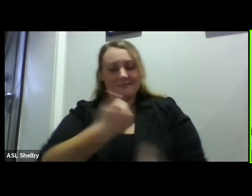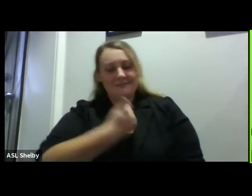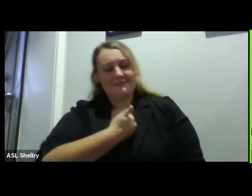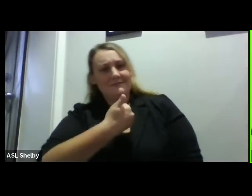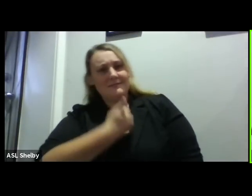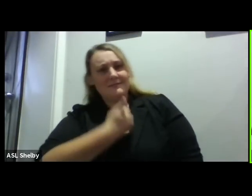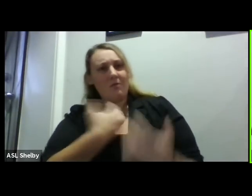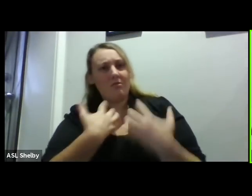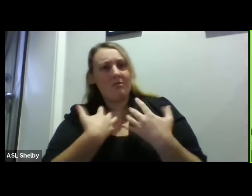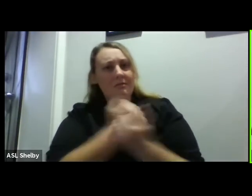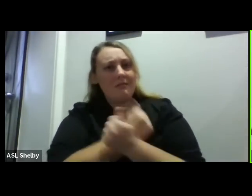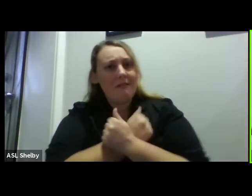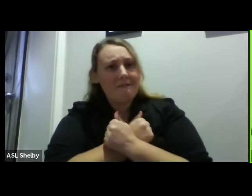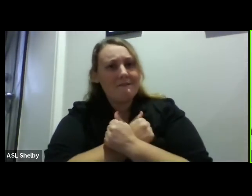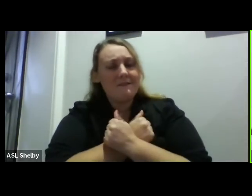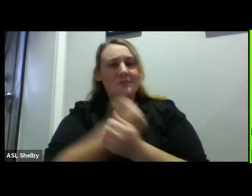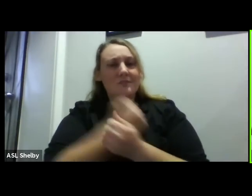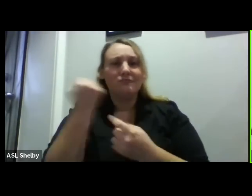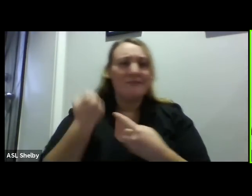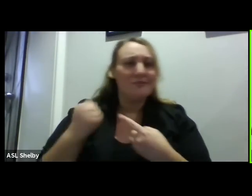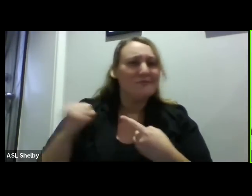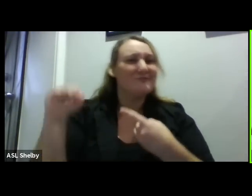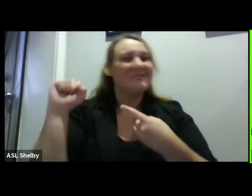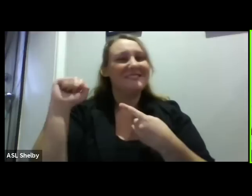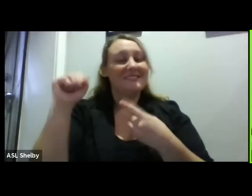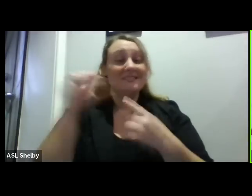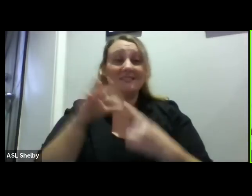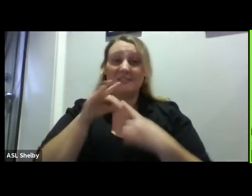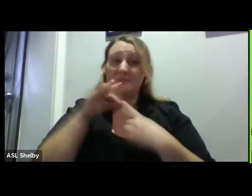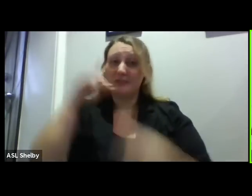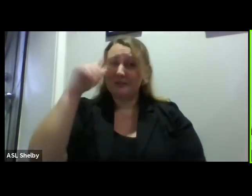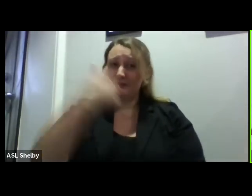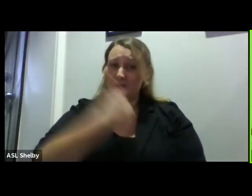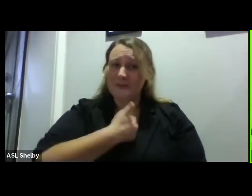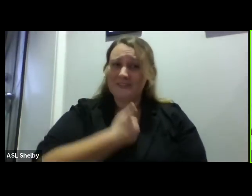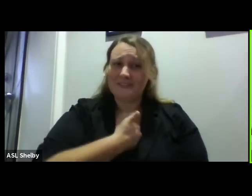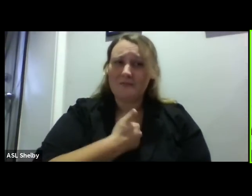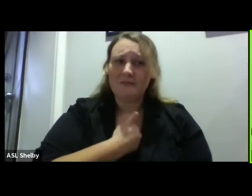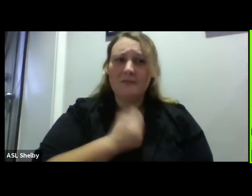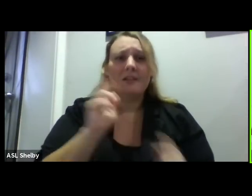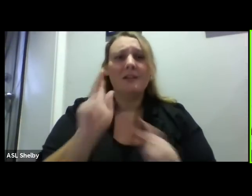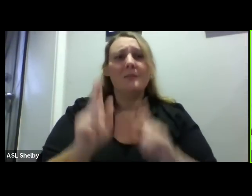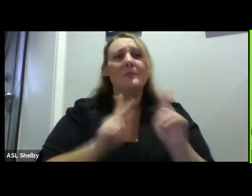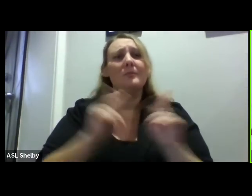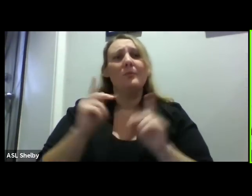especially for myself and my fellow Indigenous people, people of African descent.